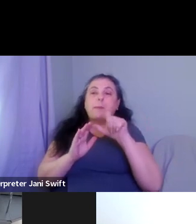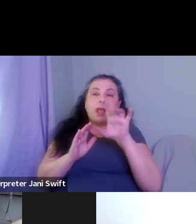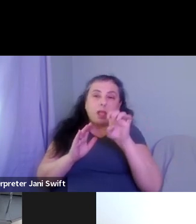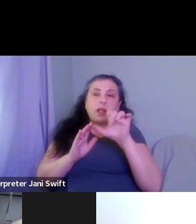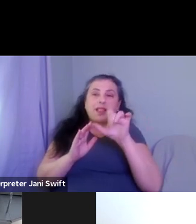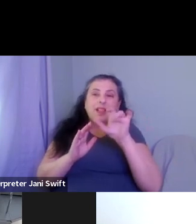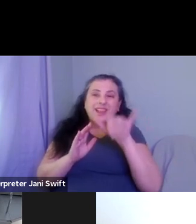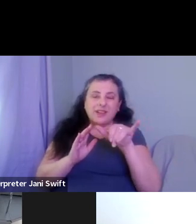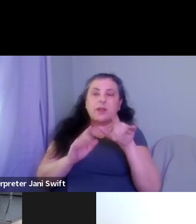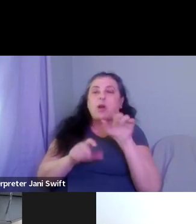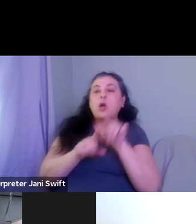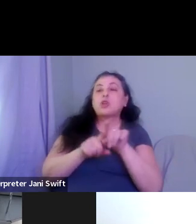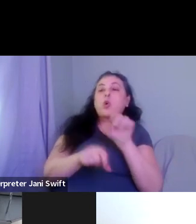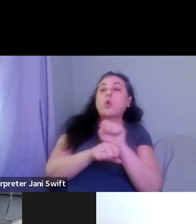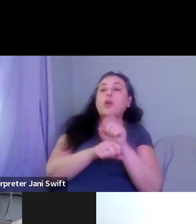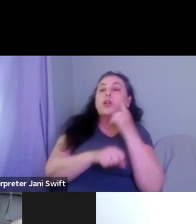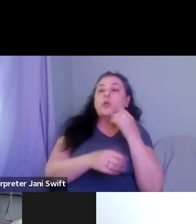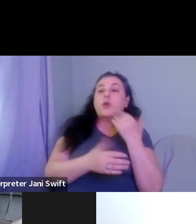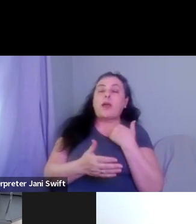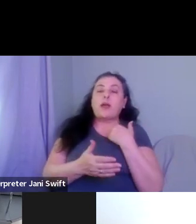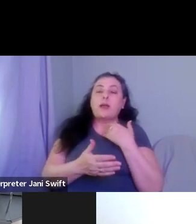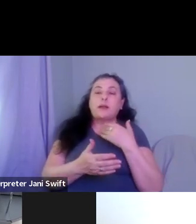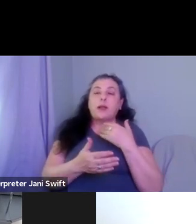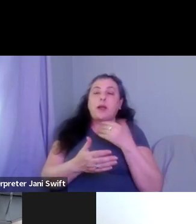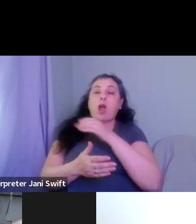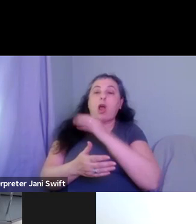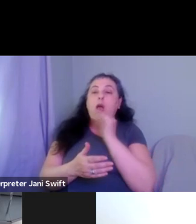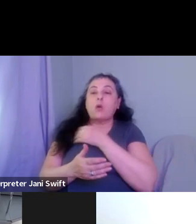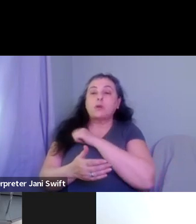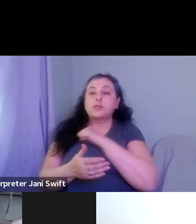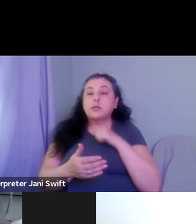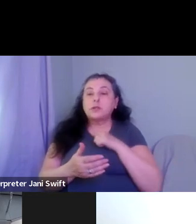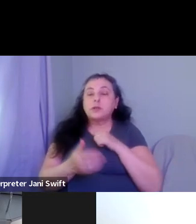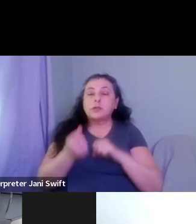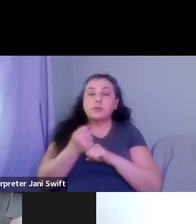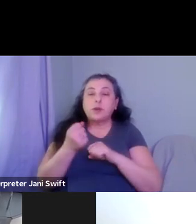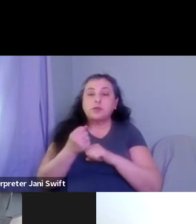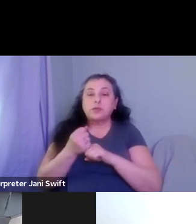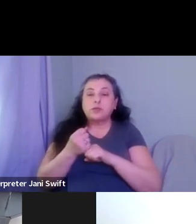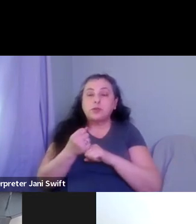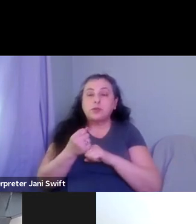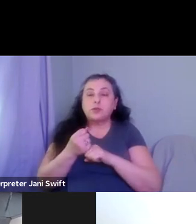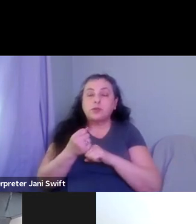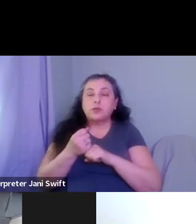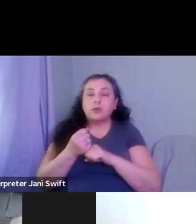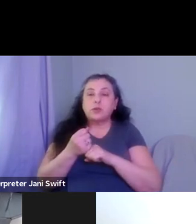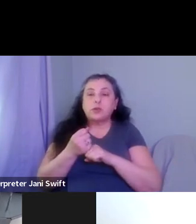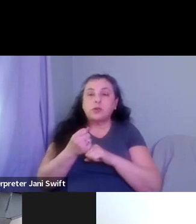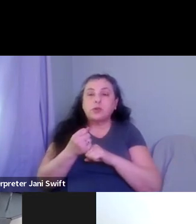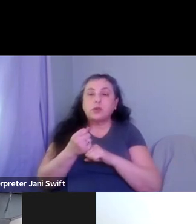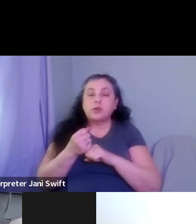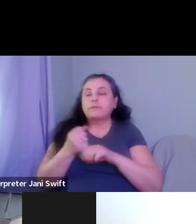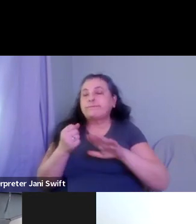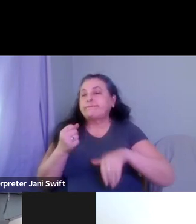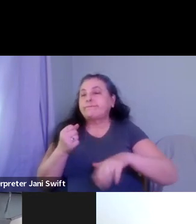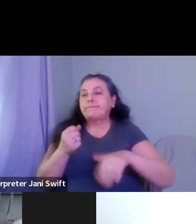working to have our Senate, sponsor in the Senate as well. And so we